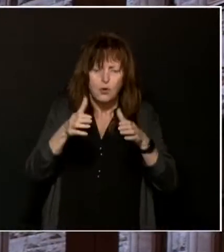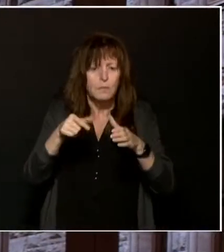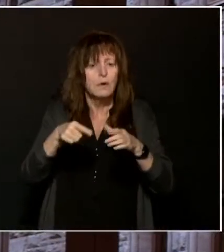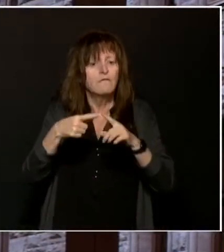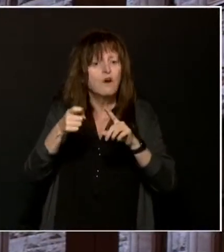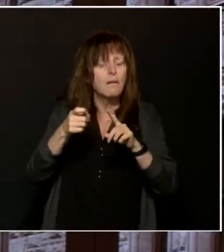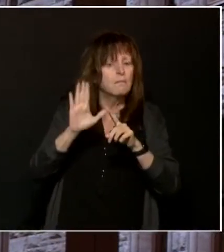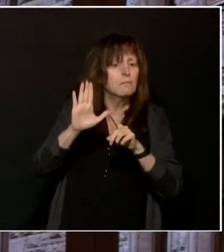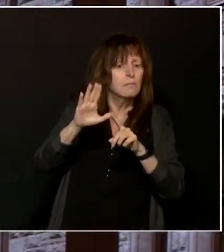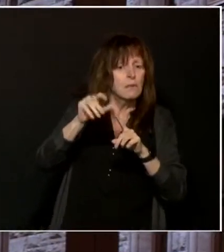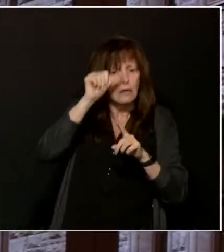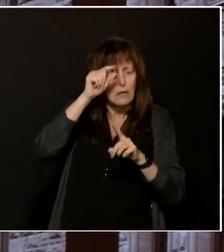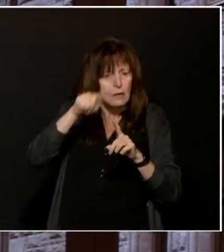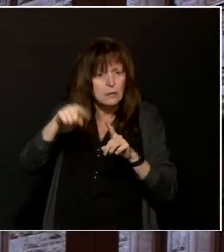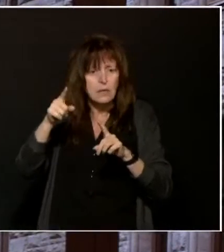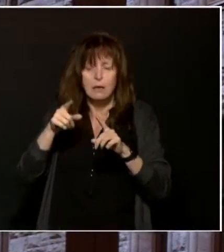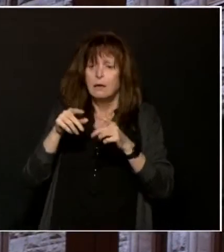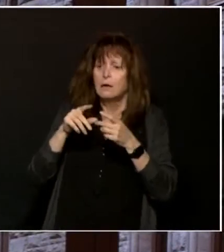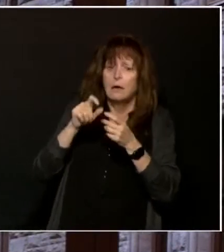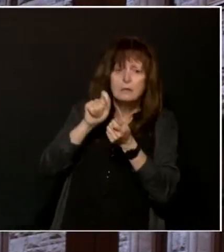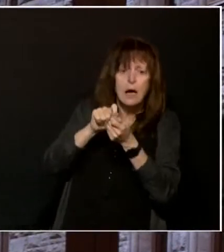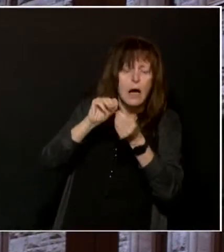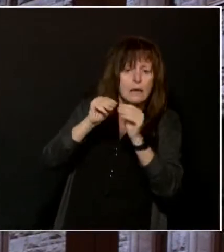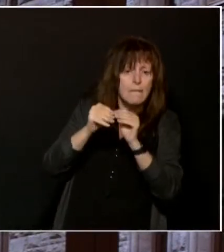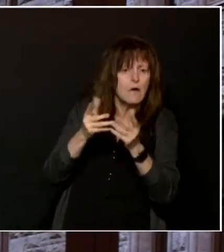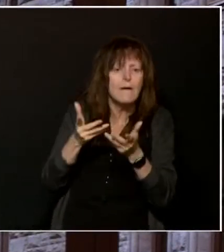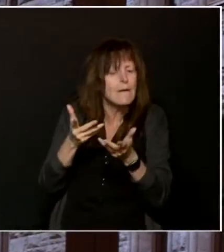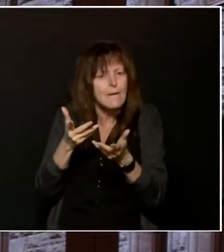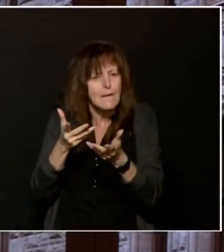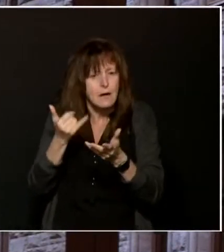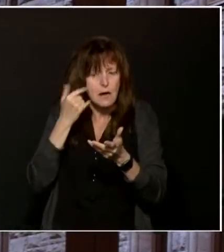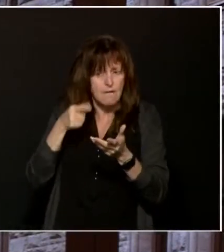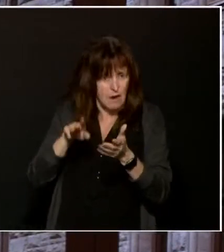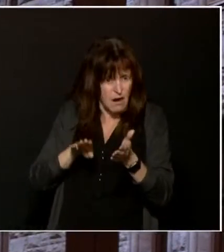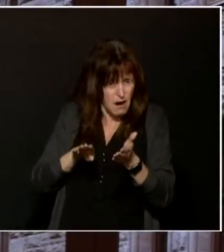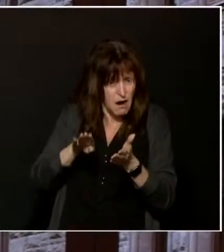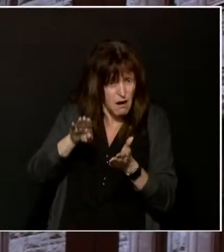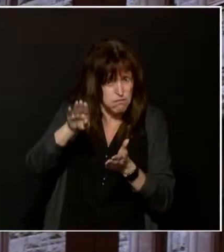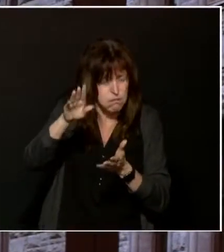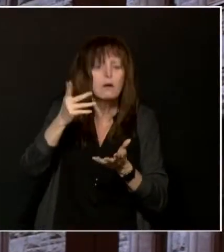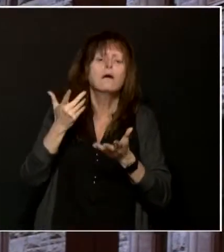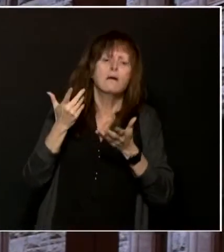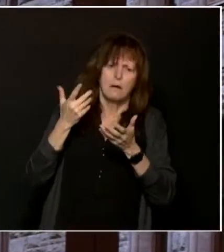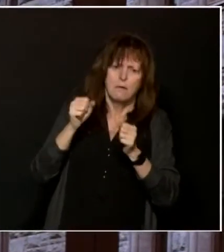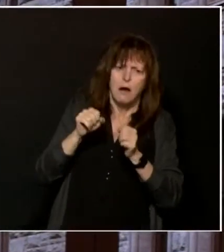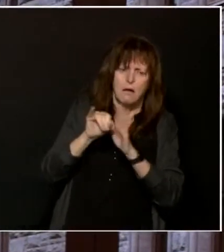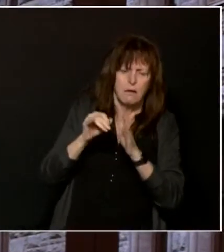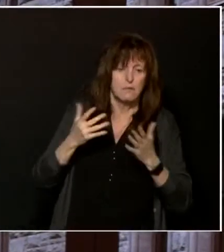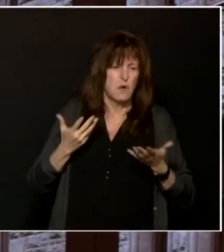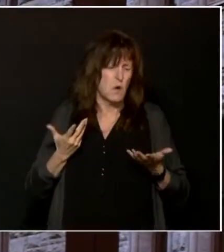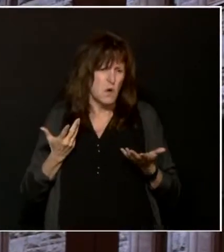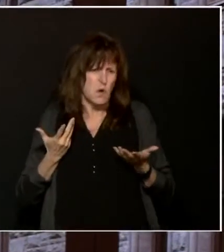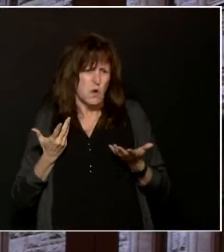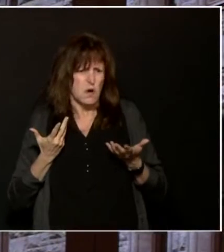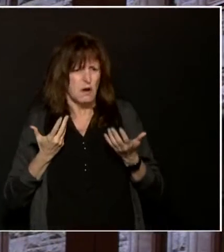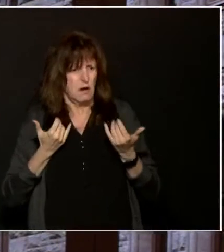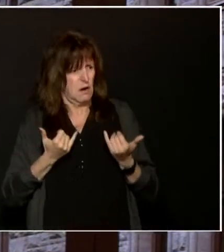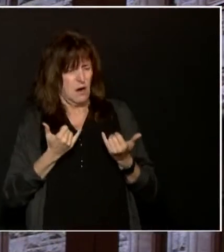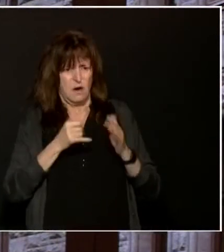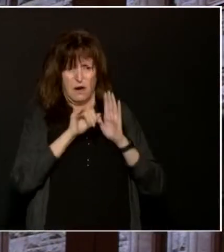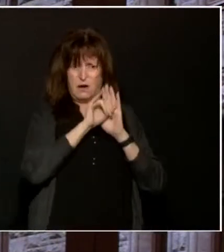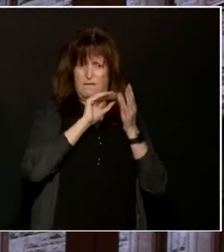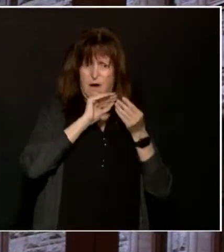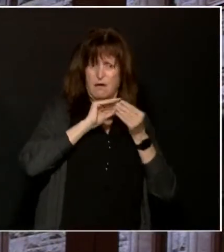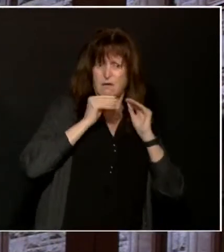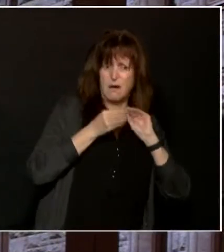we can ascertain if there's sudden surges in that would be concerning to us. So I alluded to already, we've identified a number through the whole